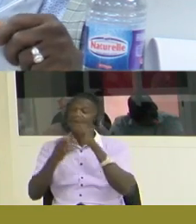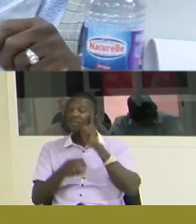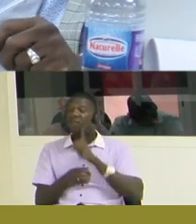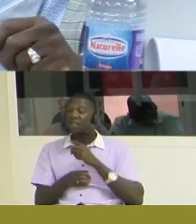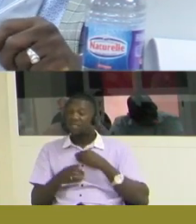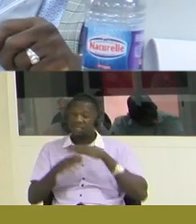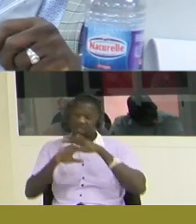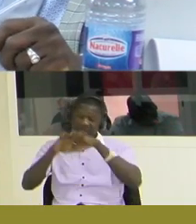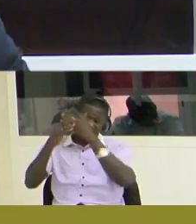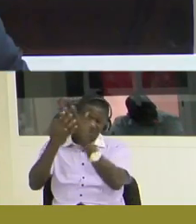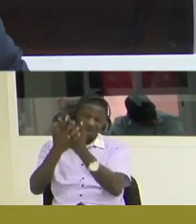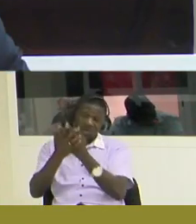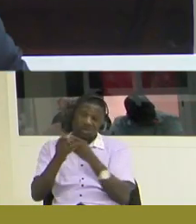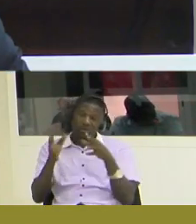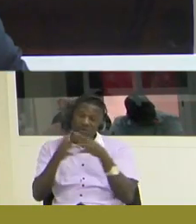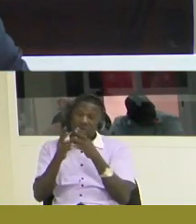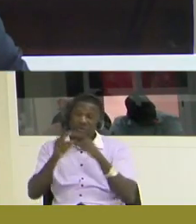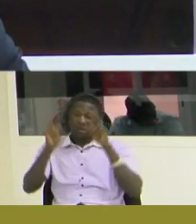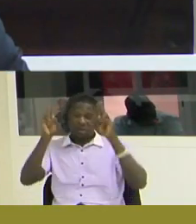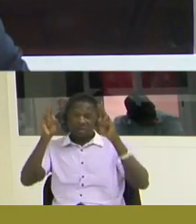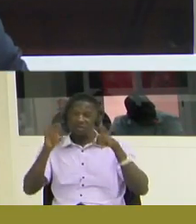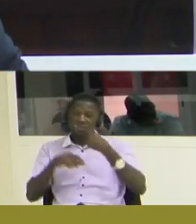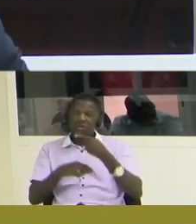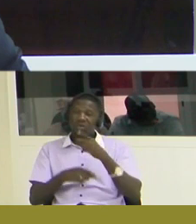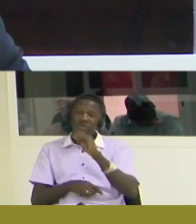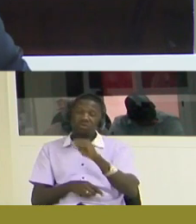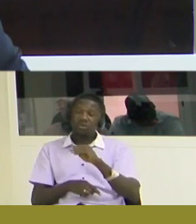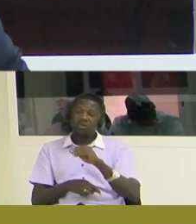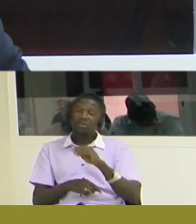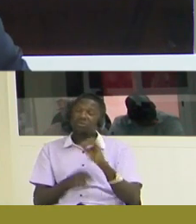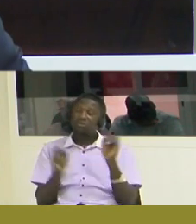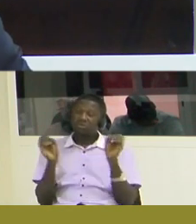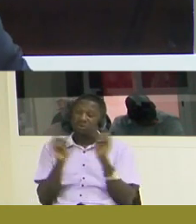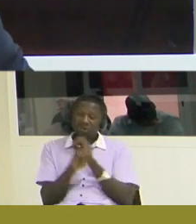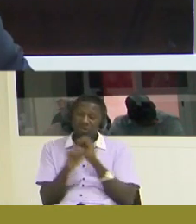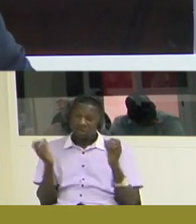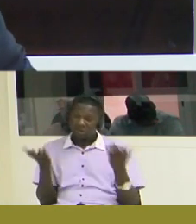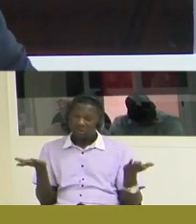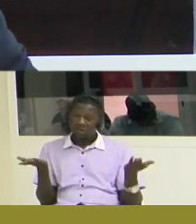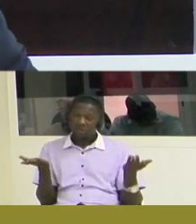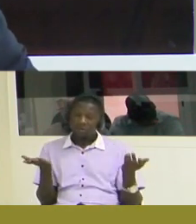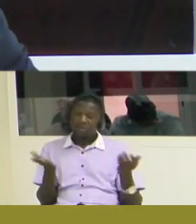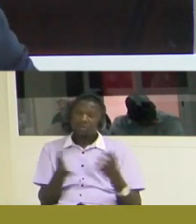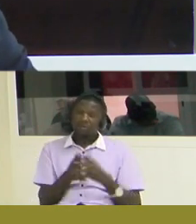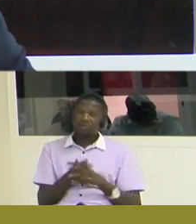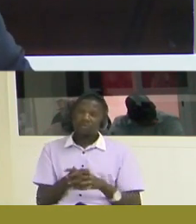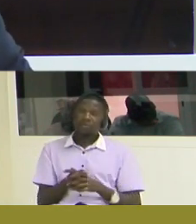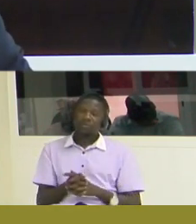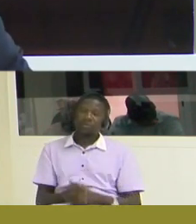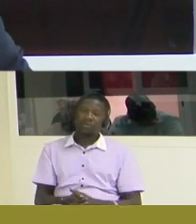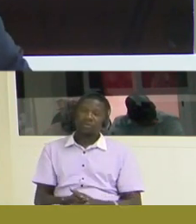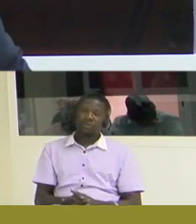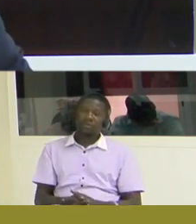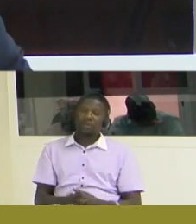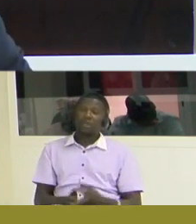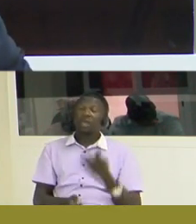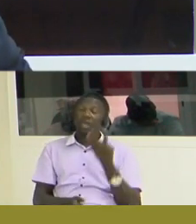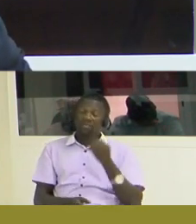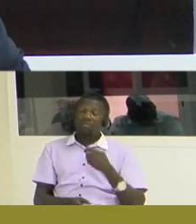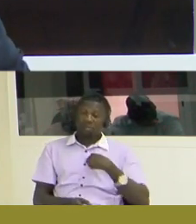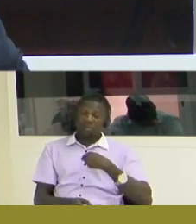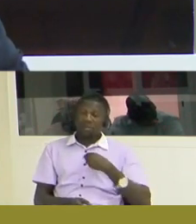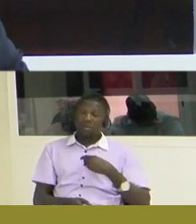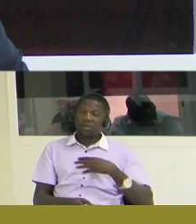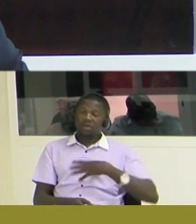for doing nothing well if my son was at his house I would be happy that